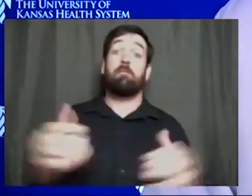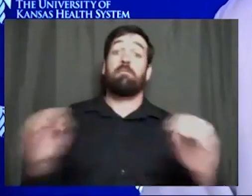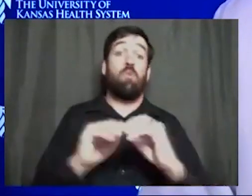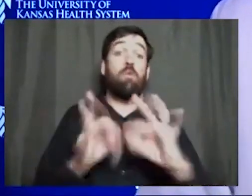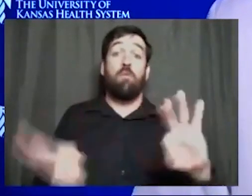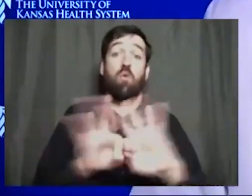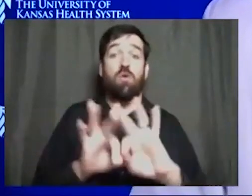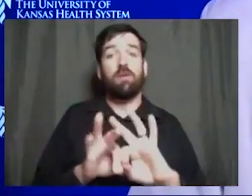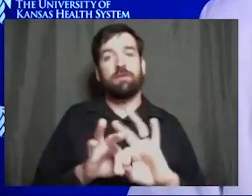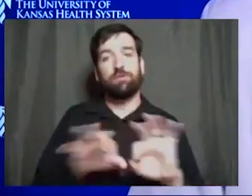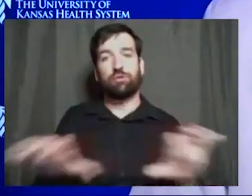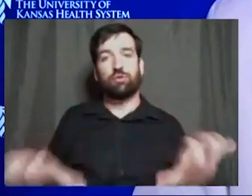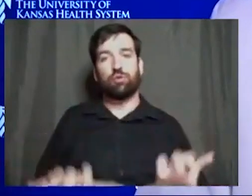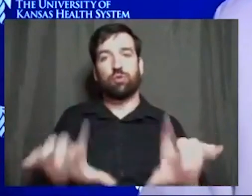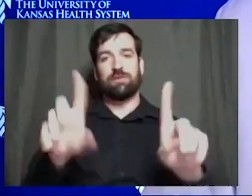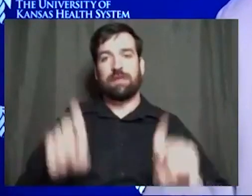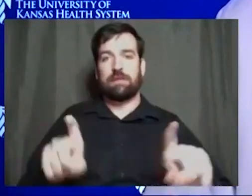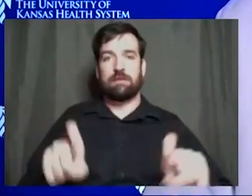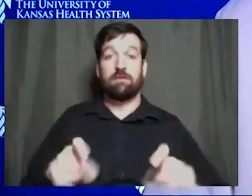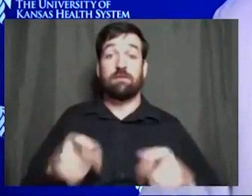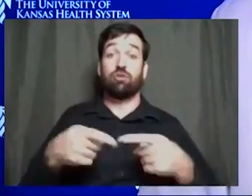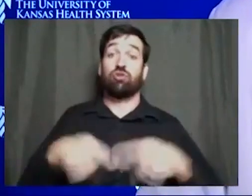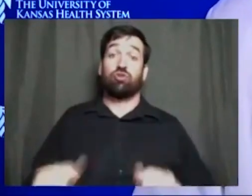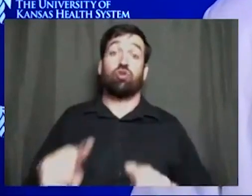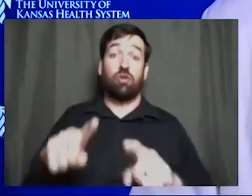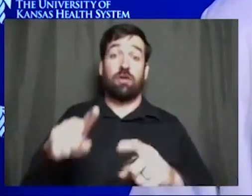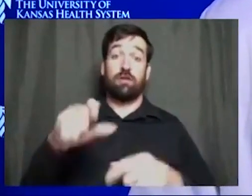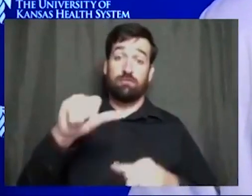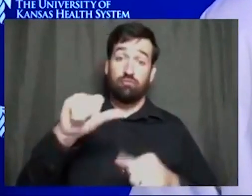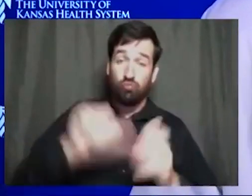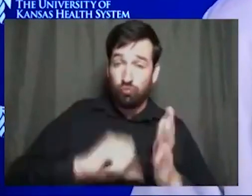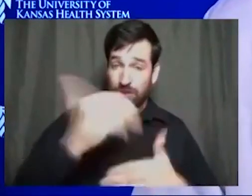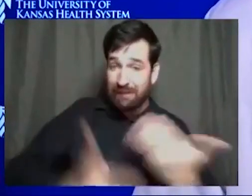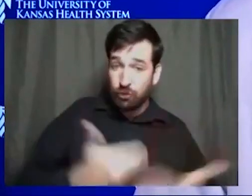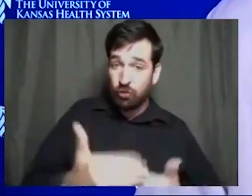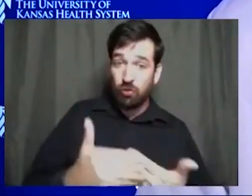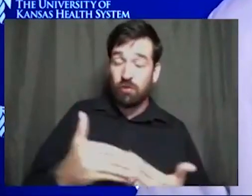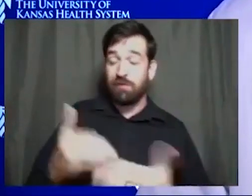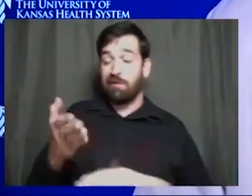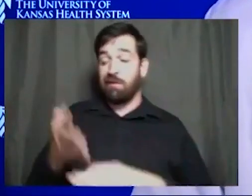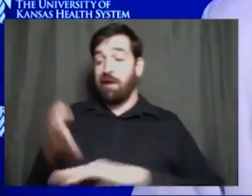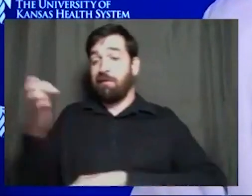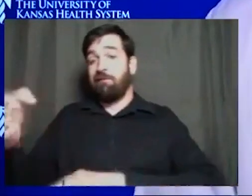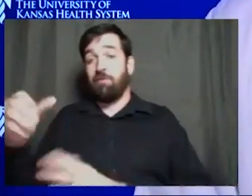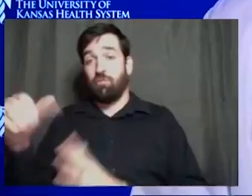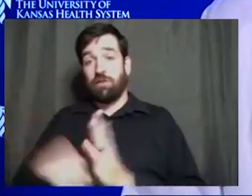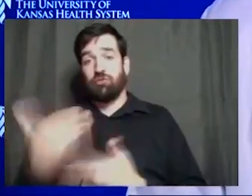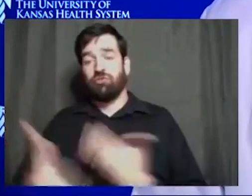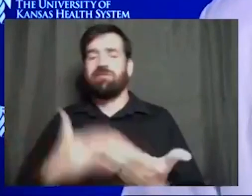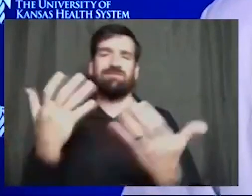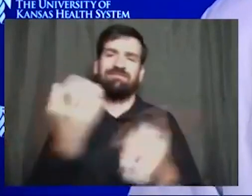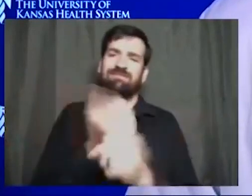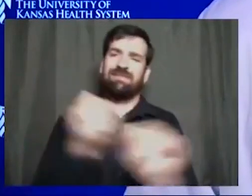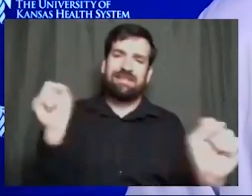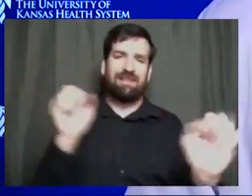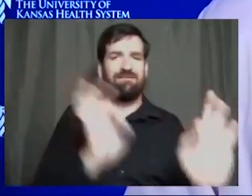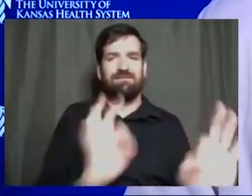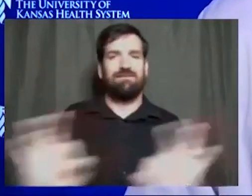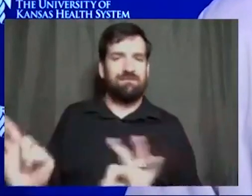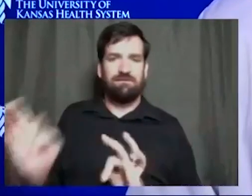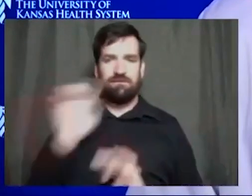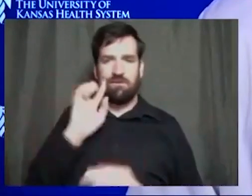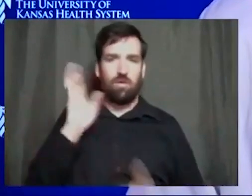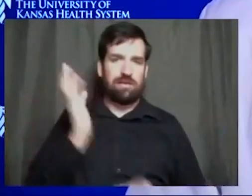know that during the procedure and pre-procedure, all of those safety protocols are going to be taken in place to help stop spread